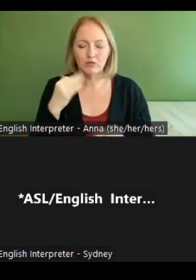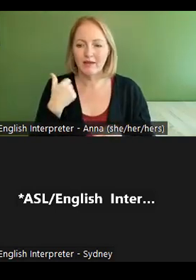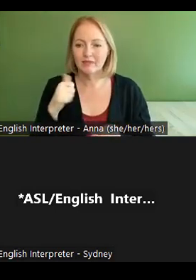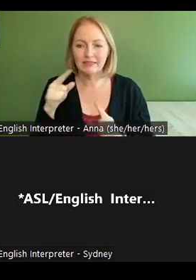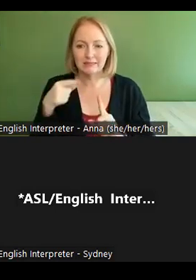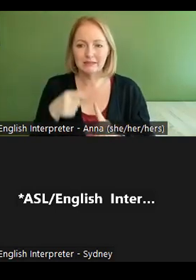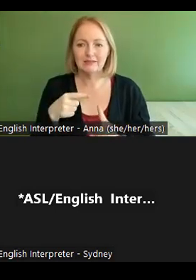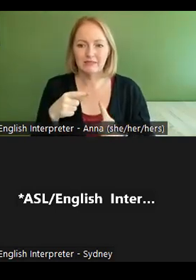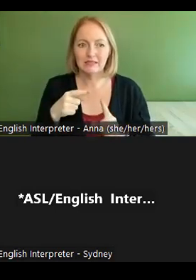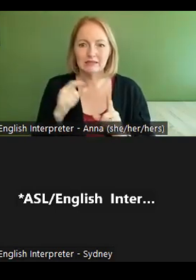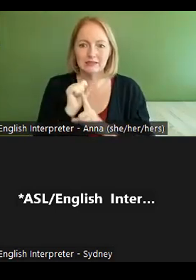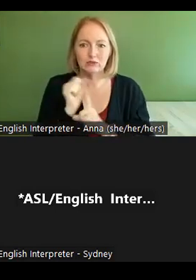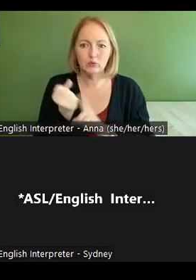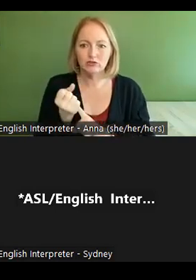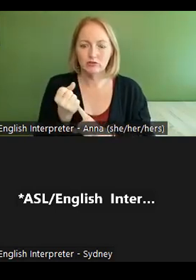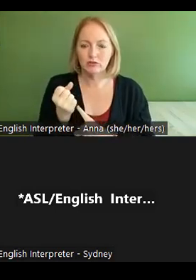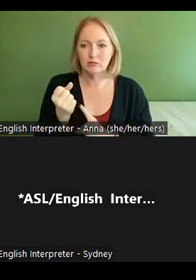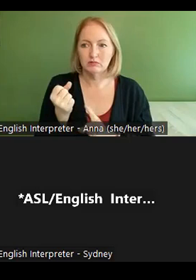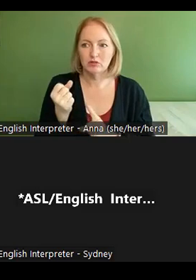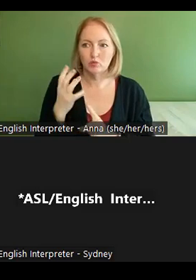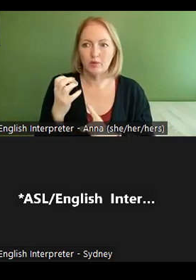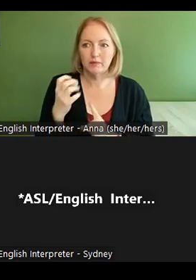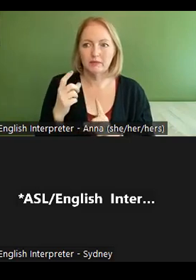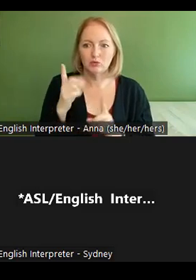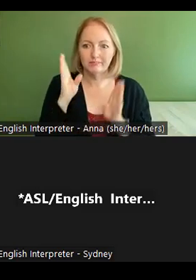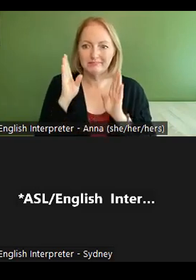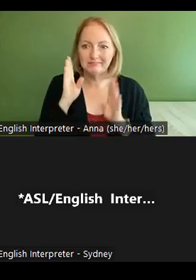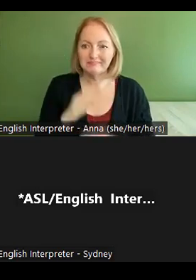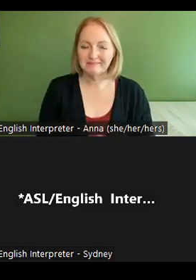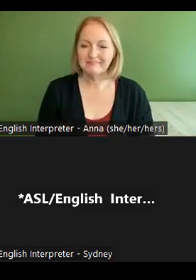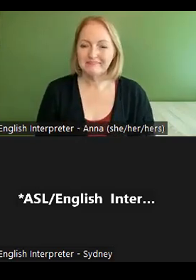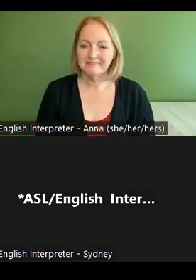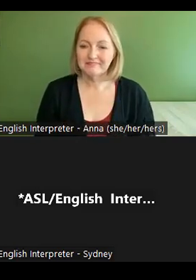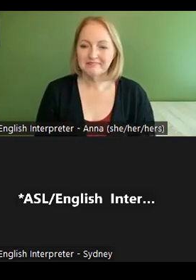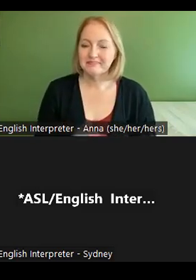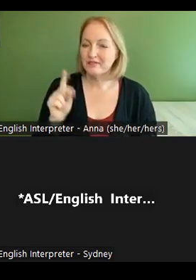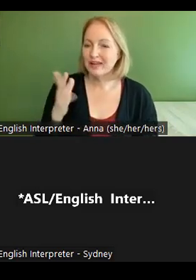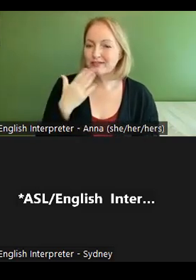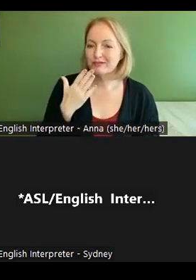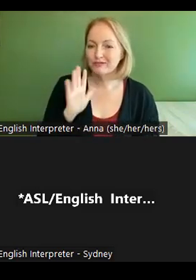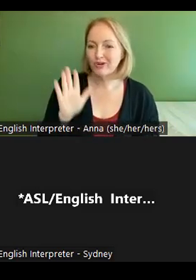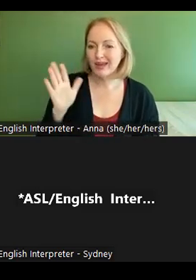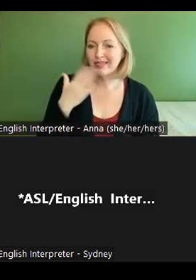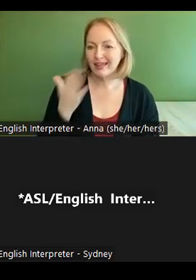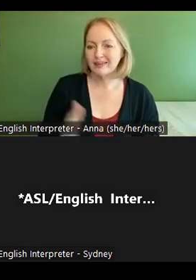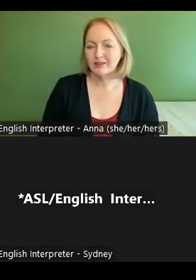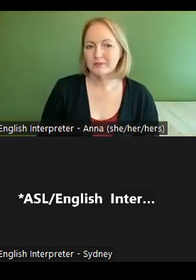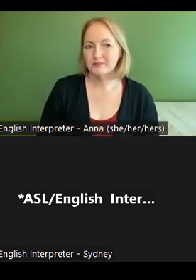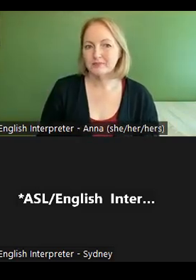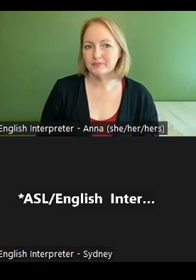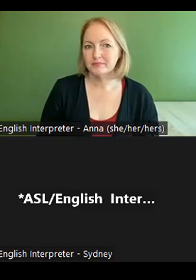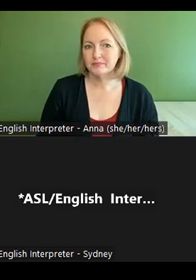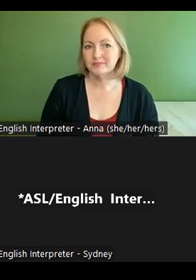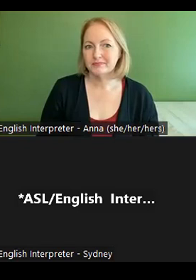specific scenarios you want to bring to my attention. Okay, great. That will work well. Now, then